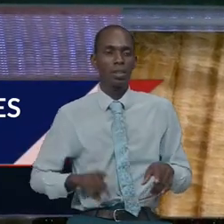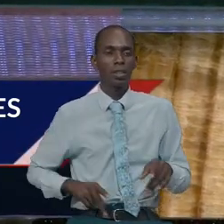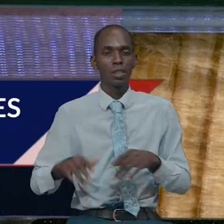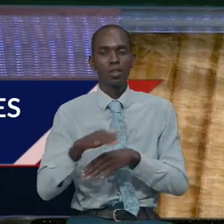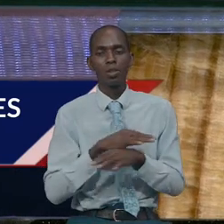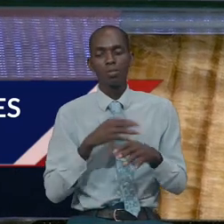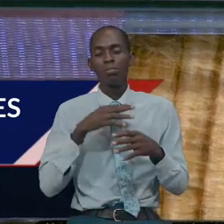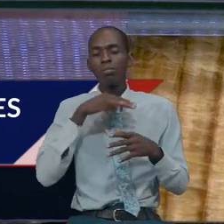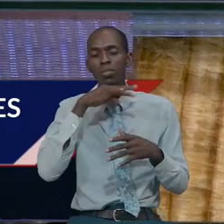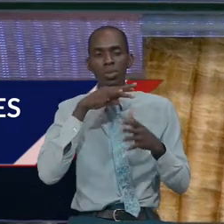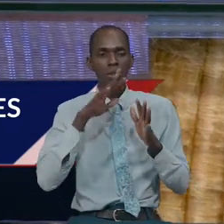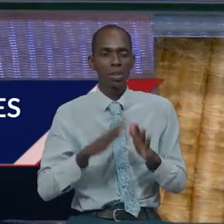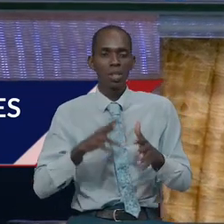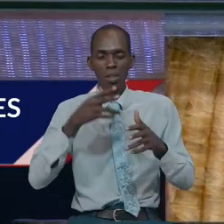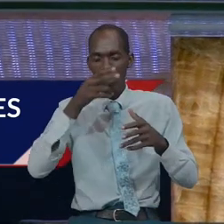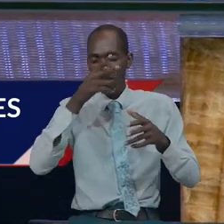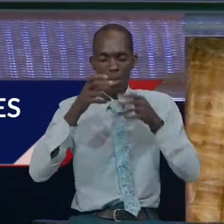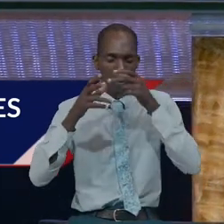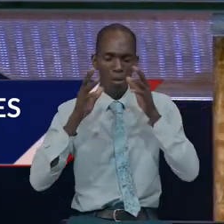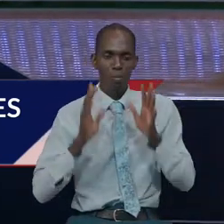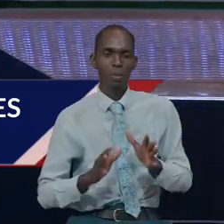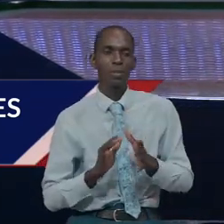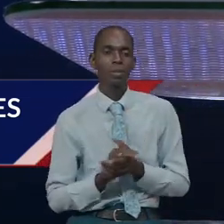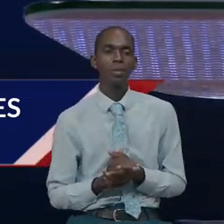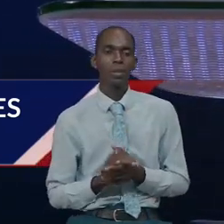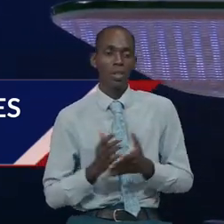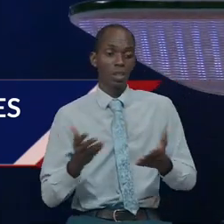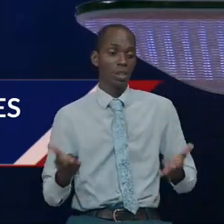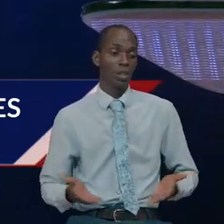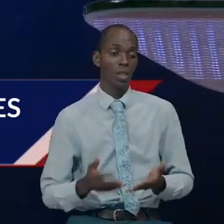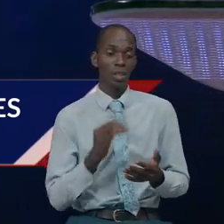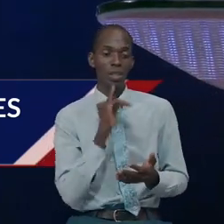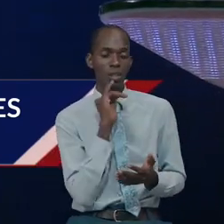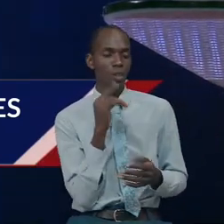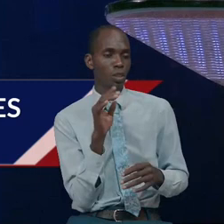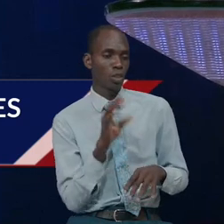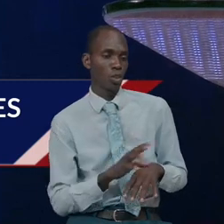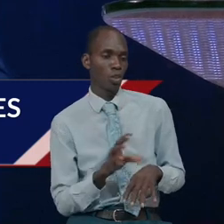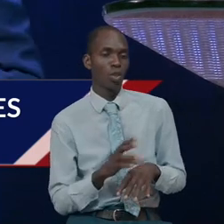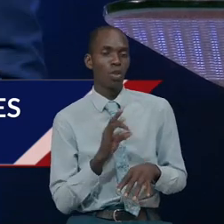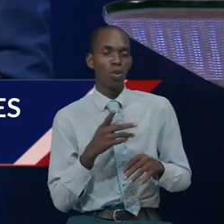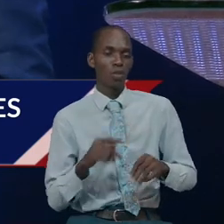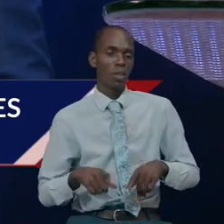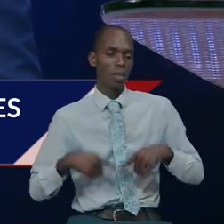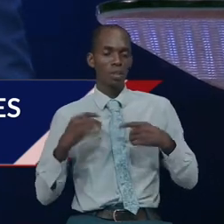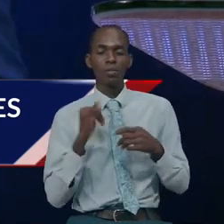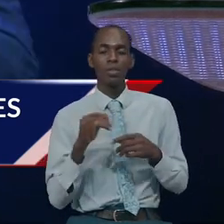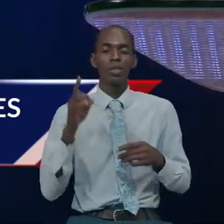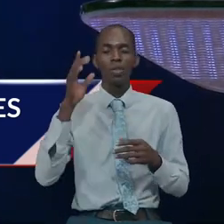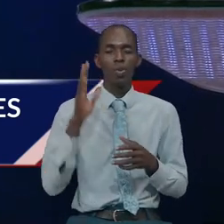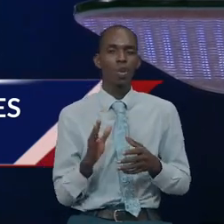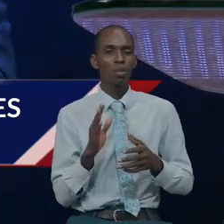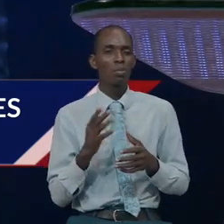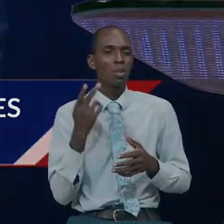kingdom corruptors. Here is the kingdom of God. Here is the church of the living God. And then we're coming.